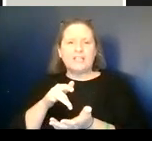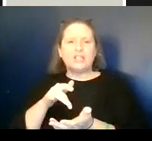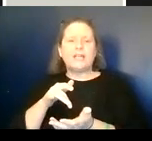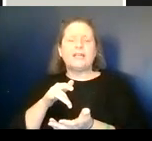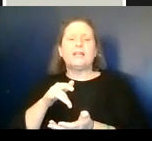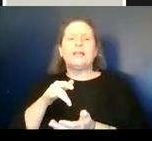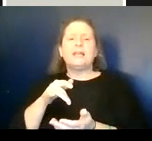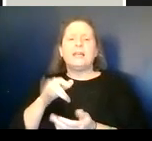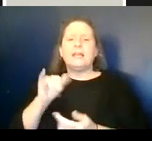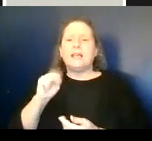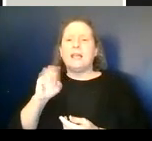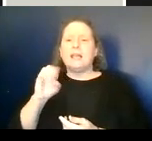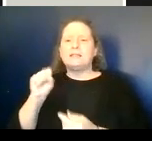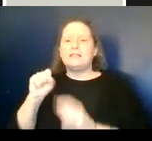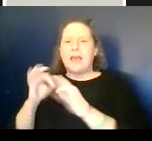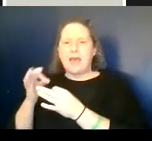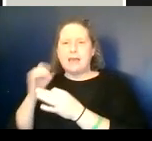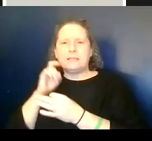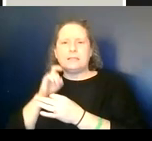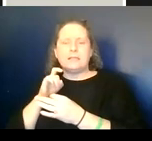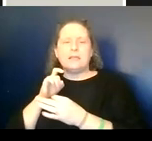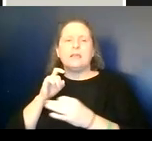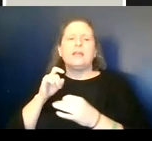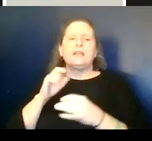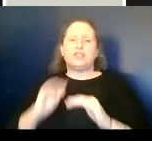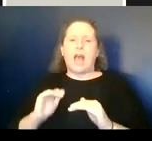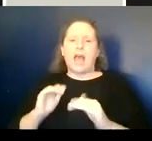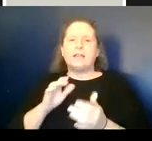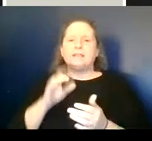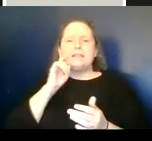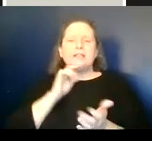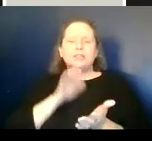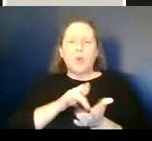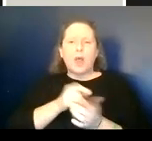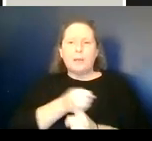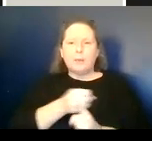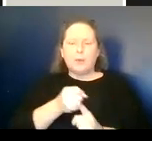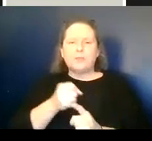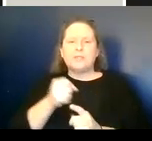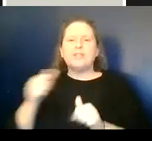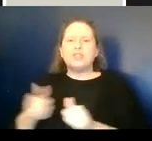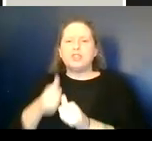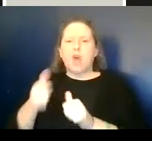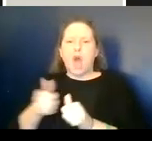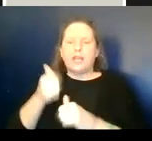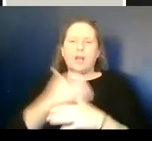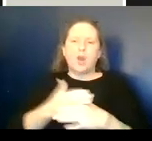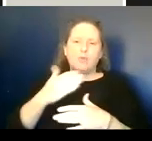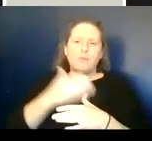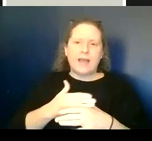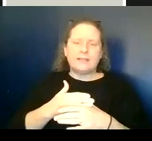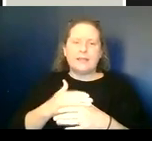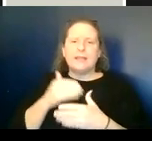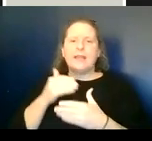child sexual abuse, stalking, harassment, intimate partner violence, and unwanted contact or